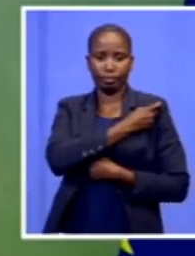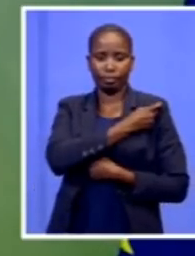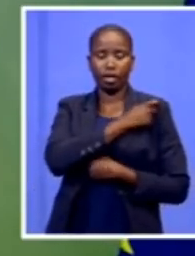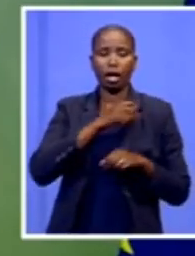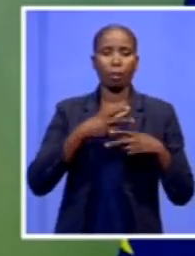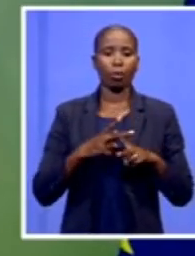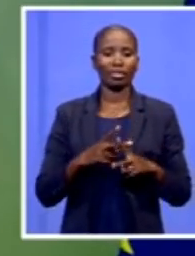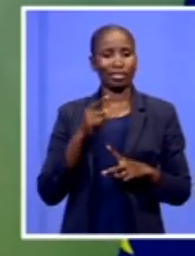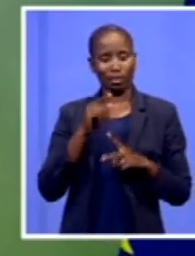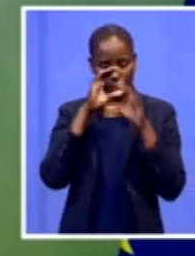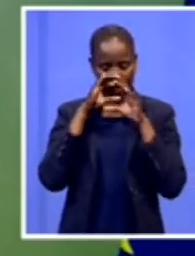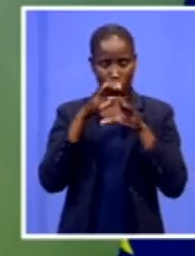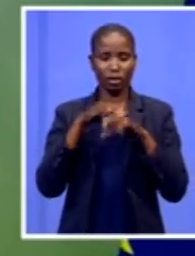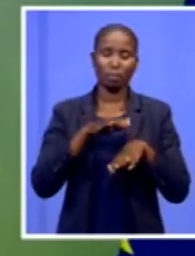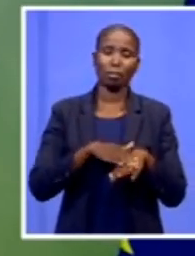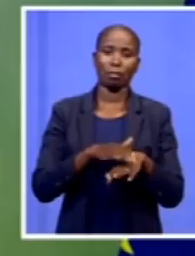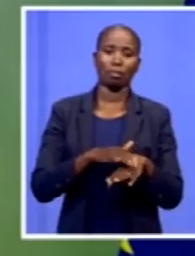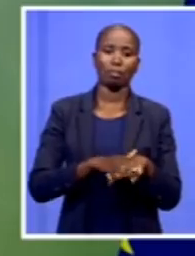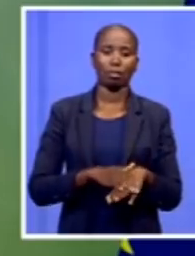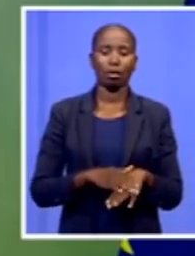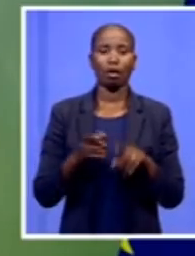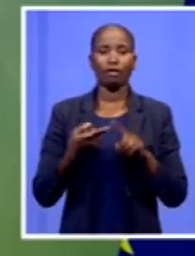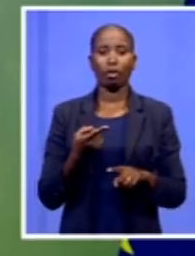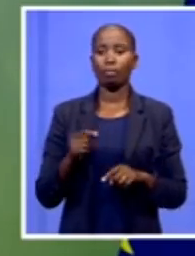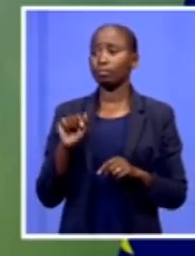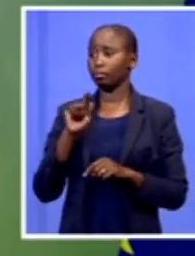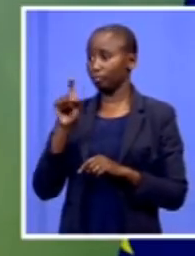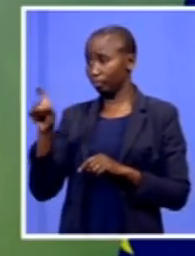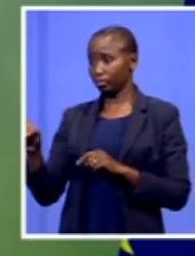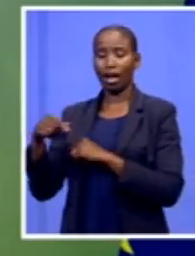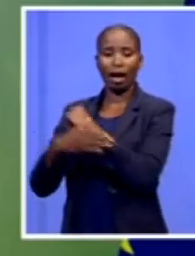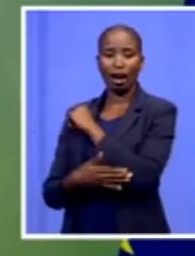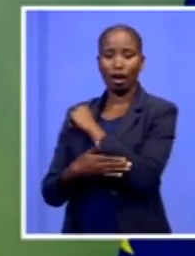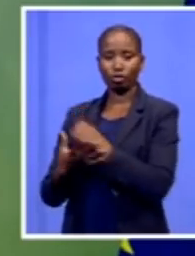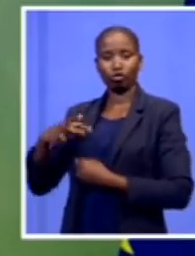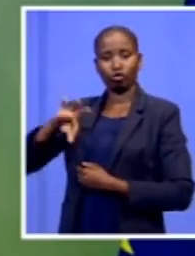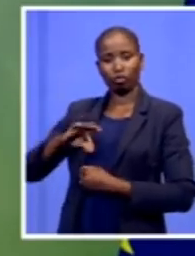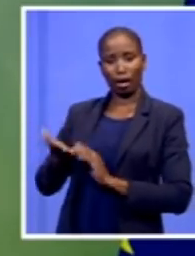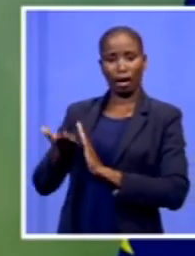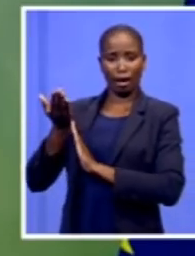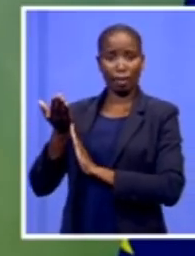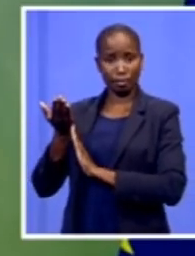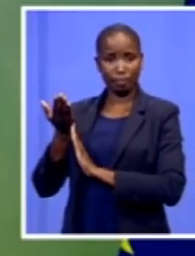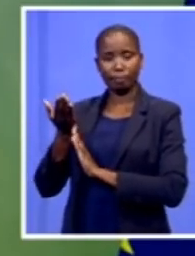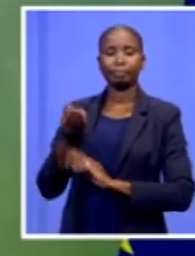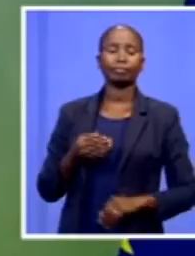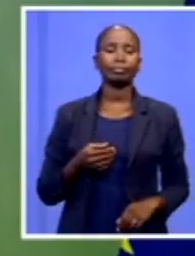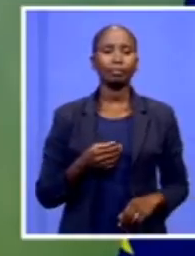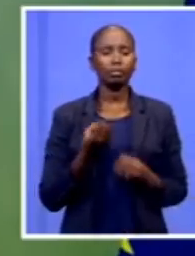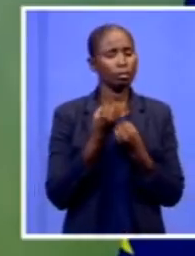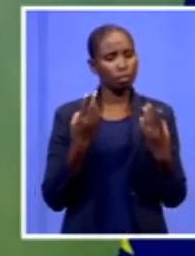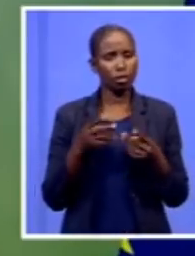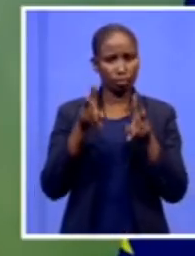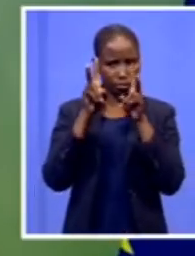mostly high-income countries. One of the most obvious lessons of the pandemic, therefore, is